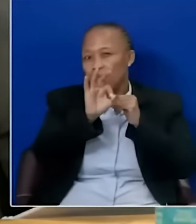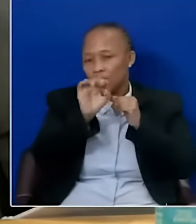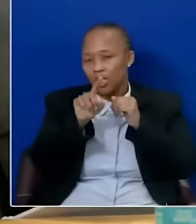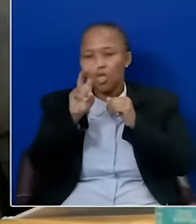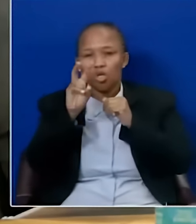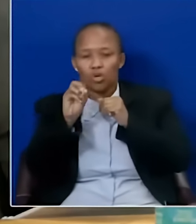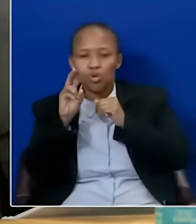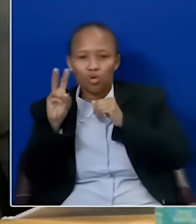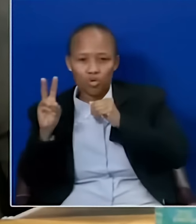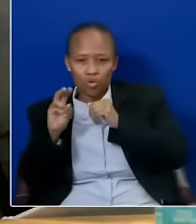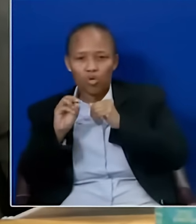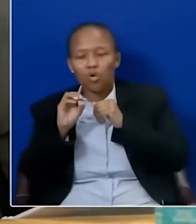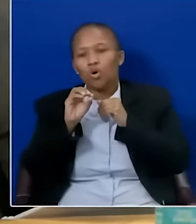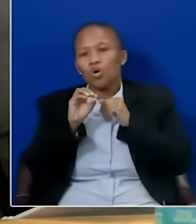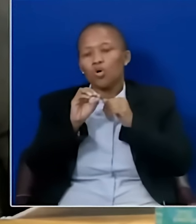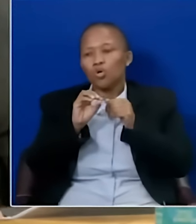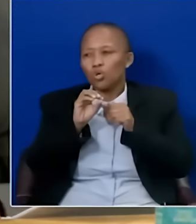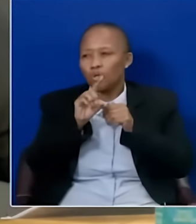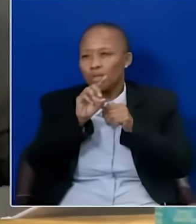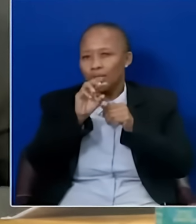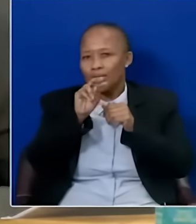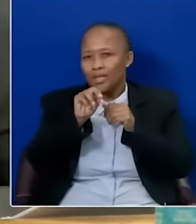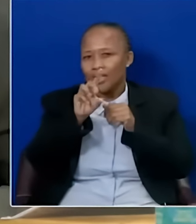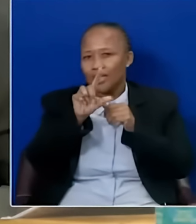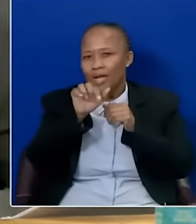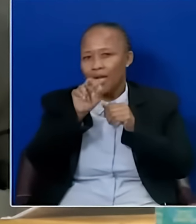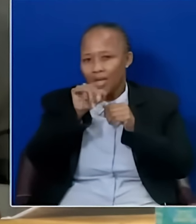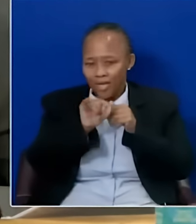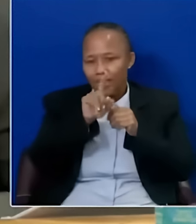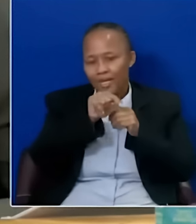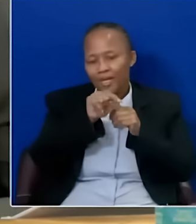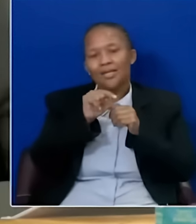Tindleni is Orlando case 93 of 2 of 23.